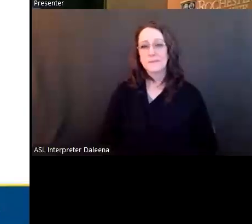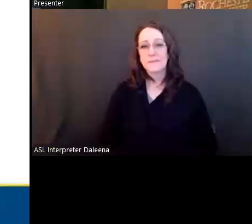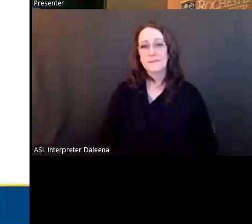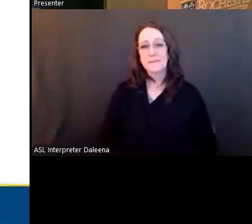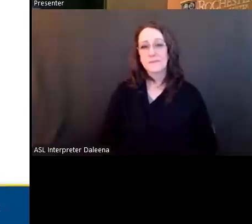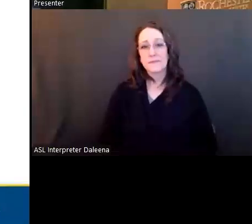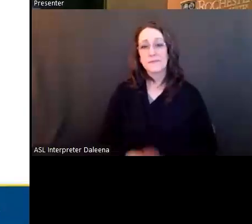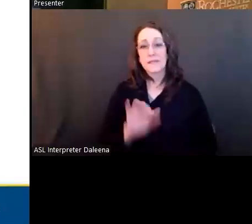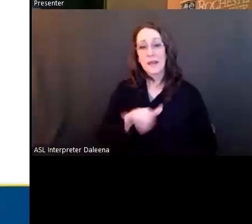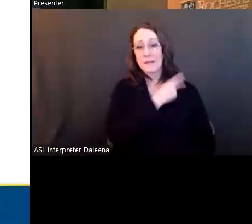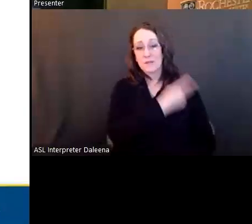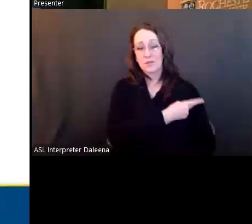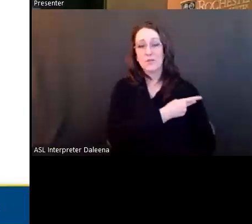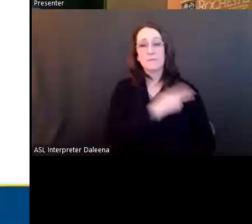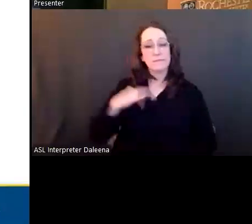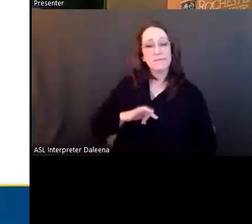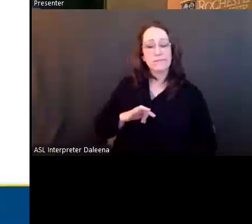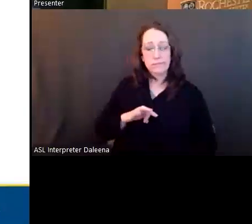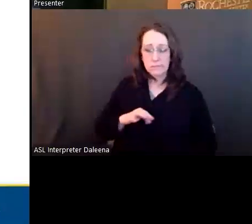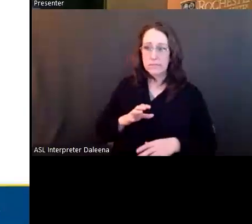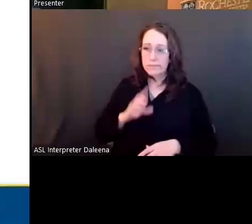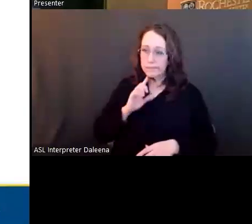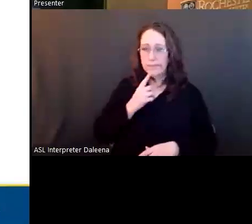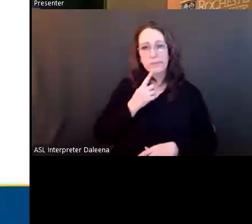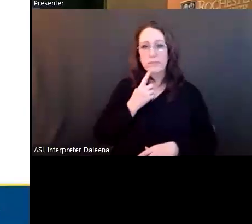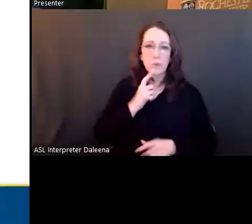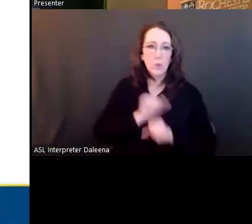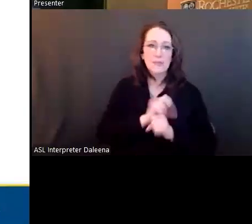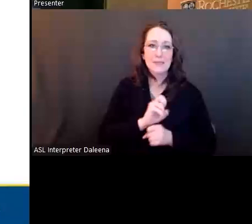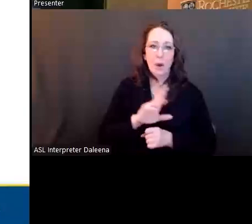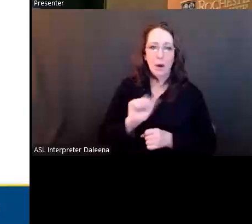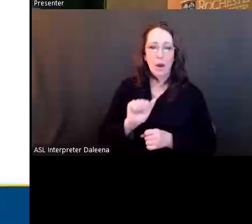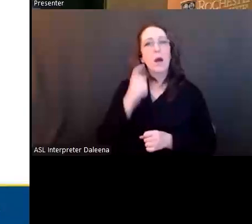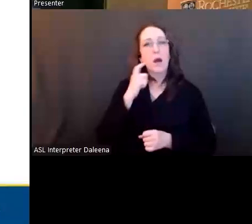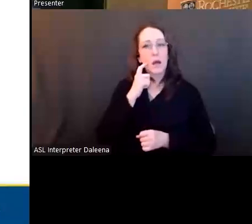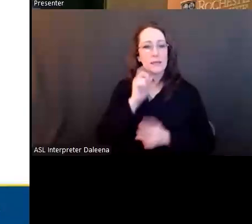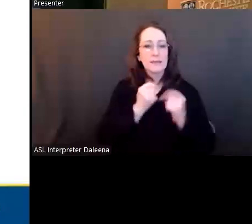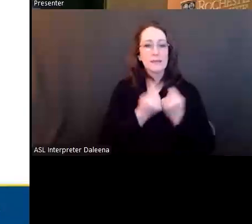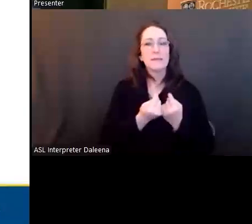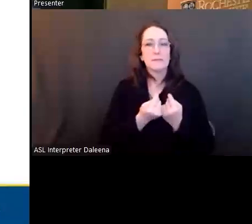This patient has benefited significantly from working with Sarah, our team RN, as she has spent